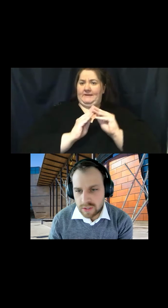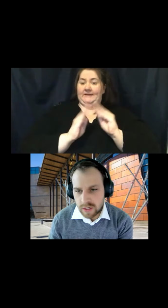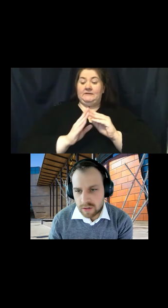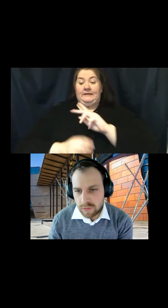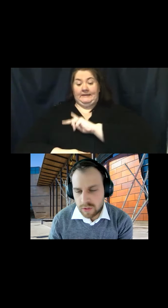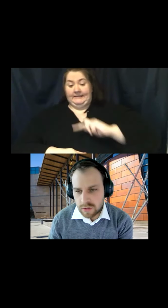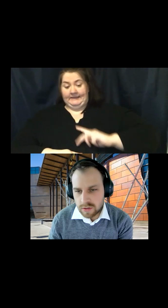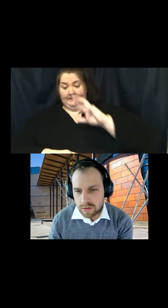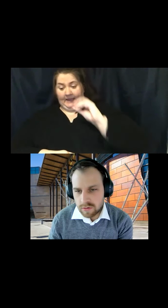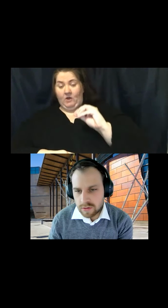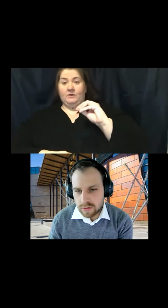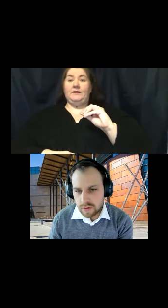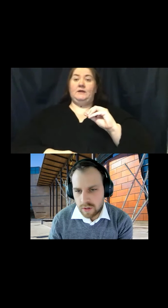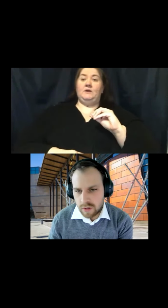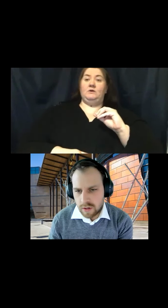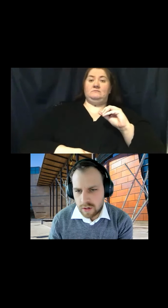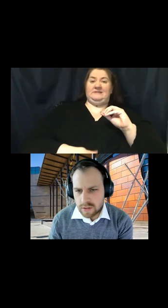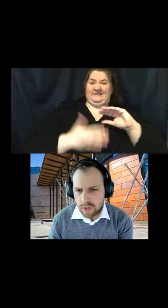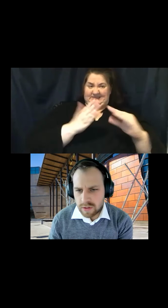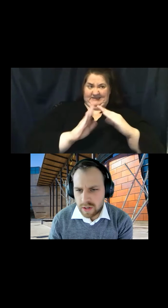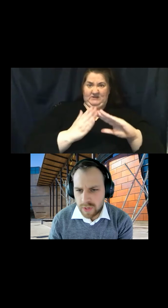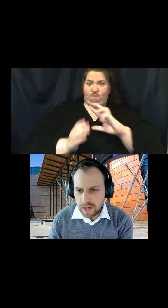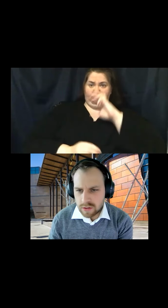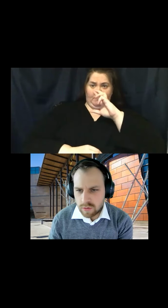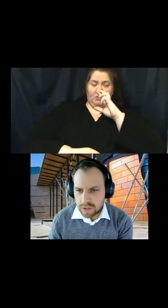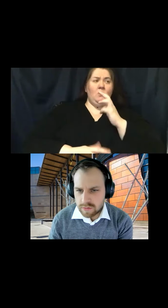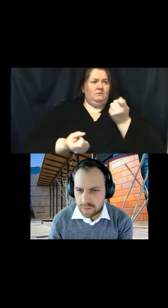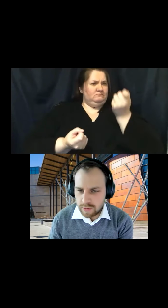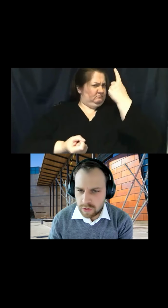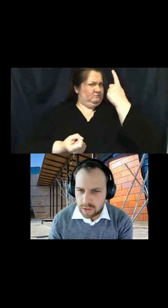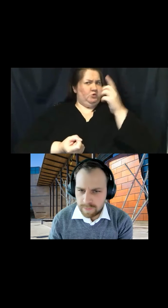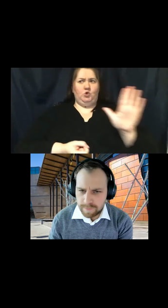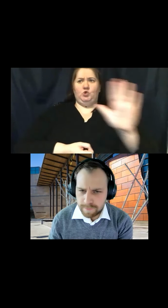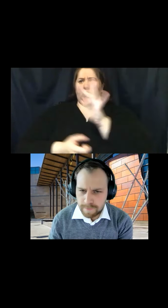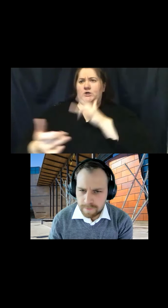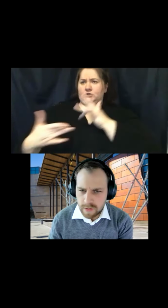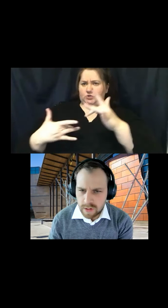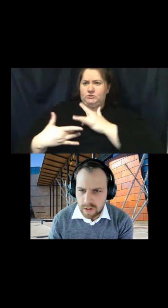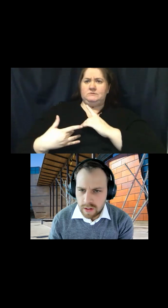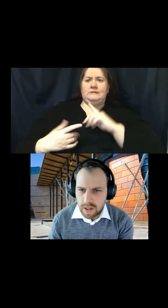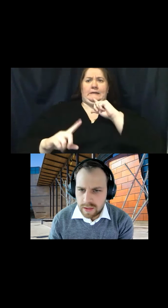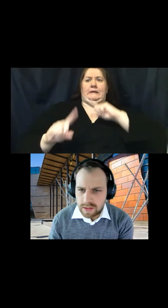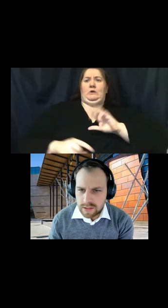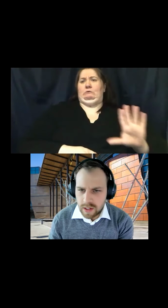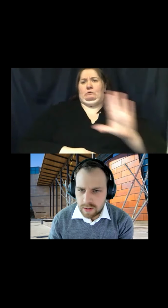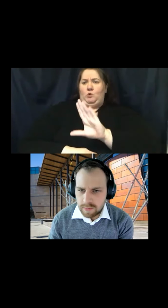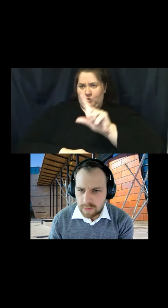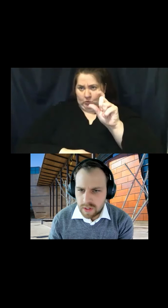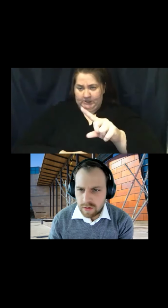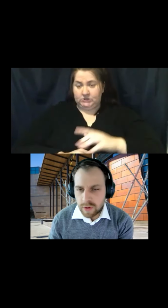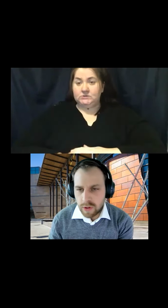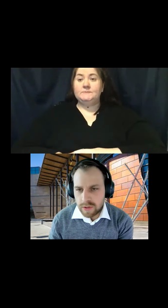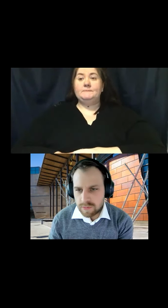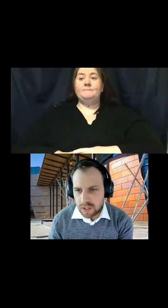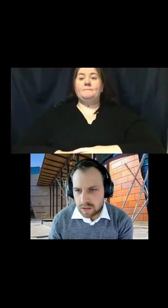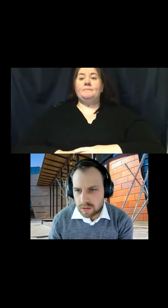better understand community concerns, as well as help answer questions from the community. At this time,